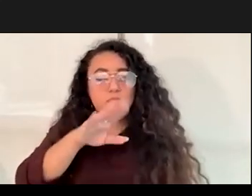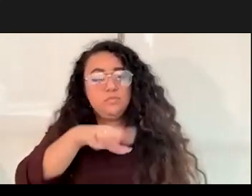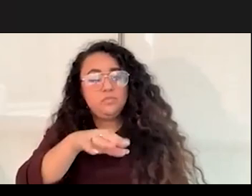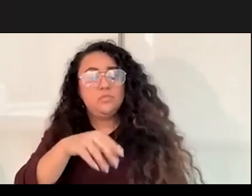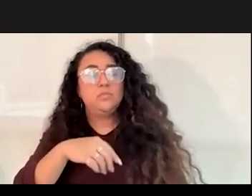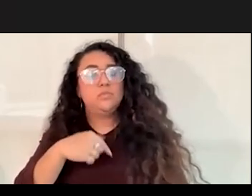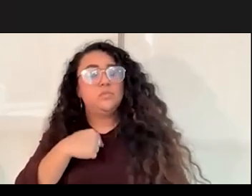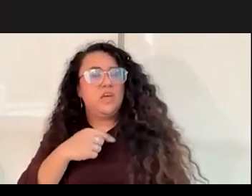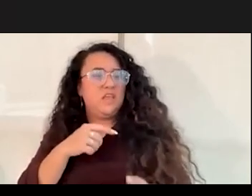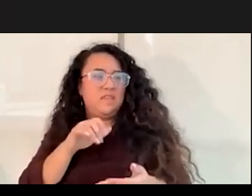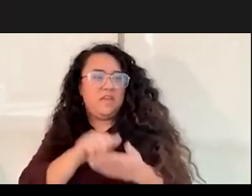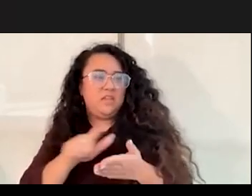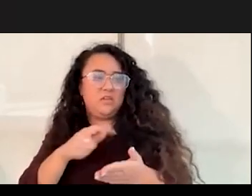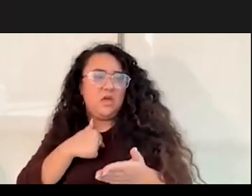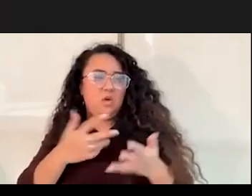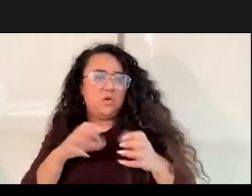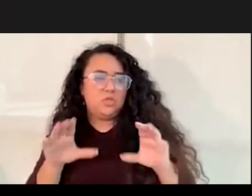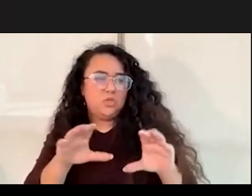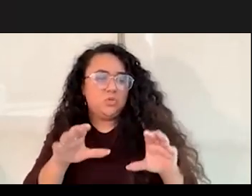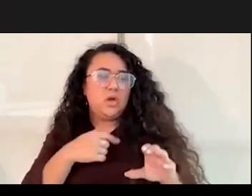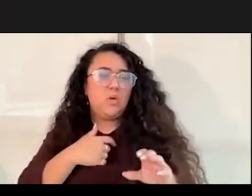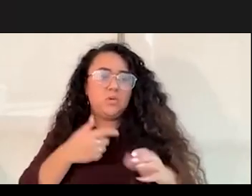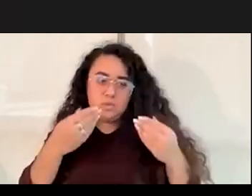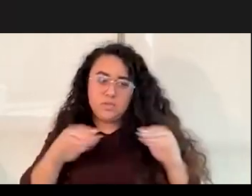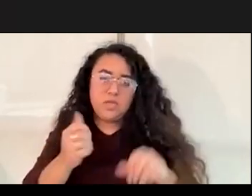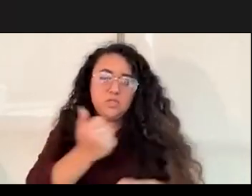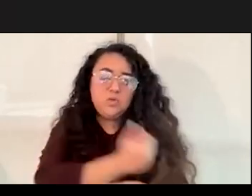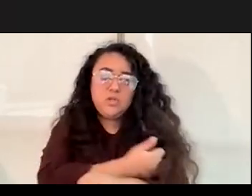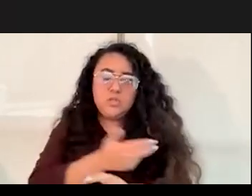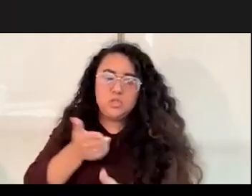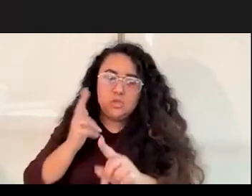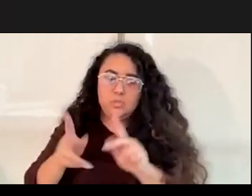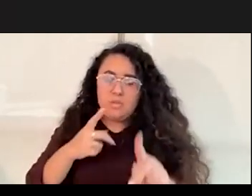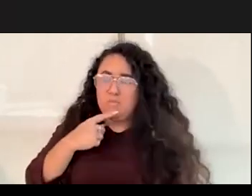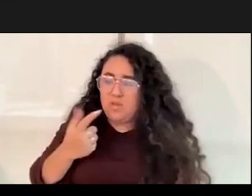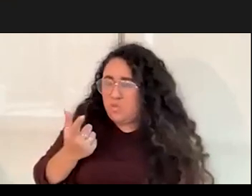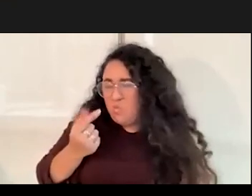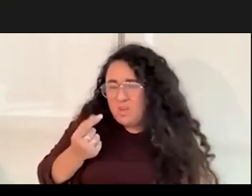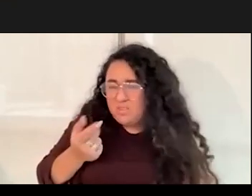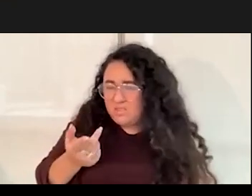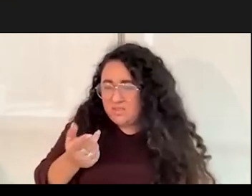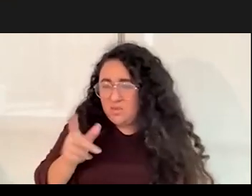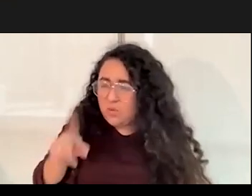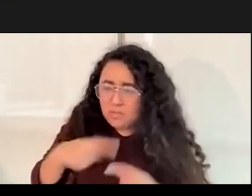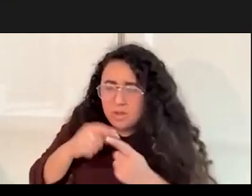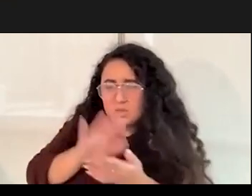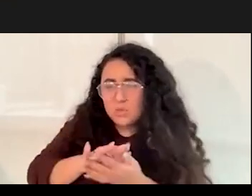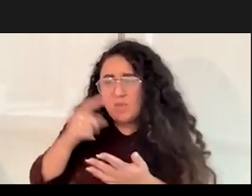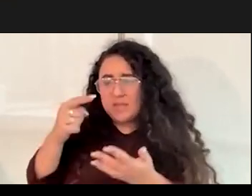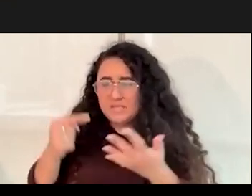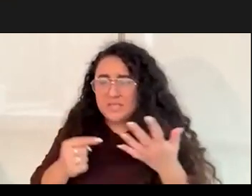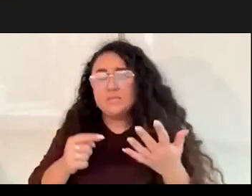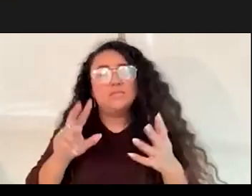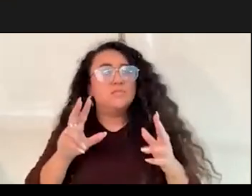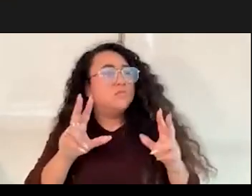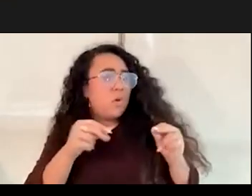do, sell drugs and shoot people. And I'm looking at them like, what? What about school? What about this? Like, nah, that's